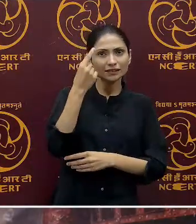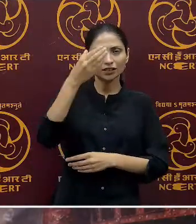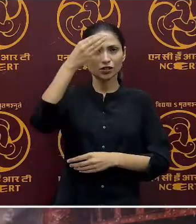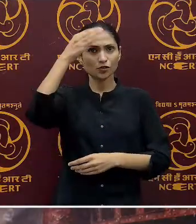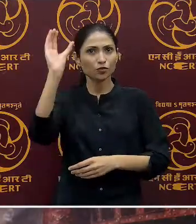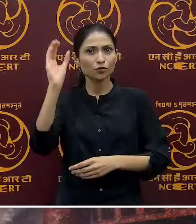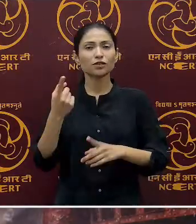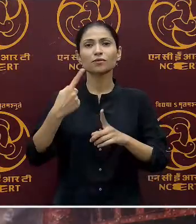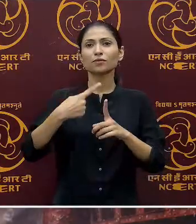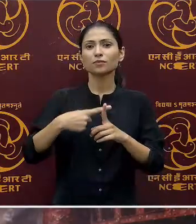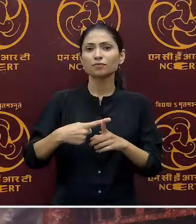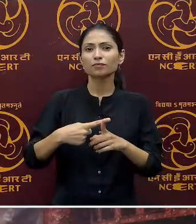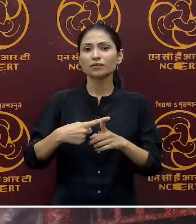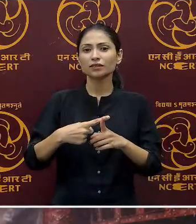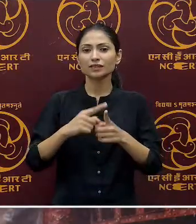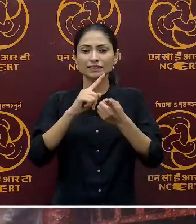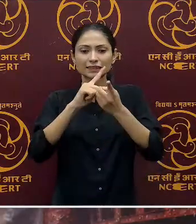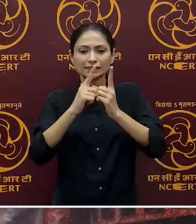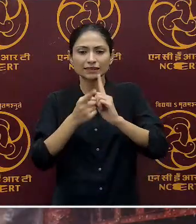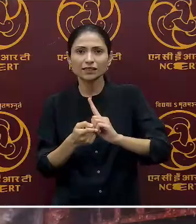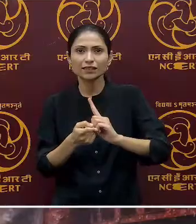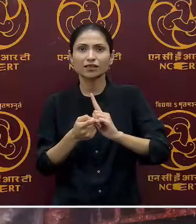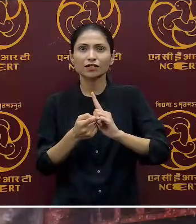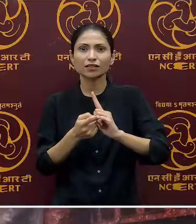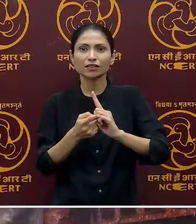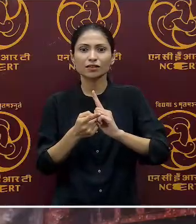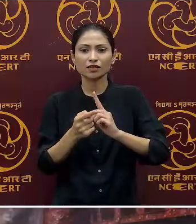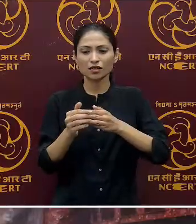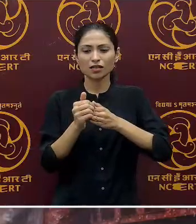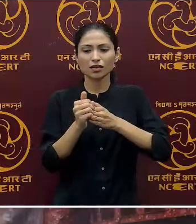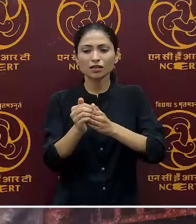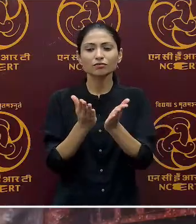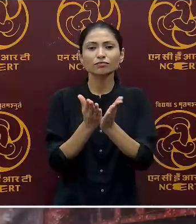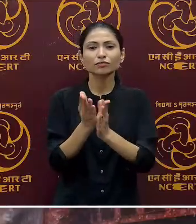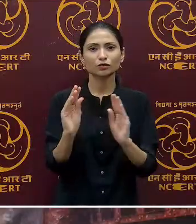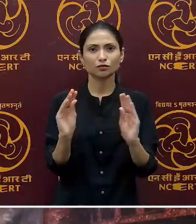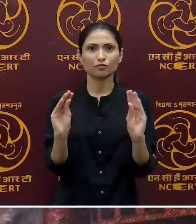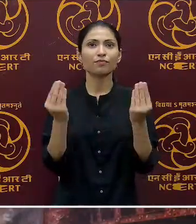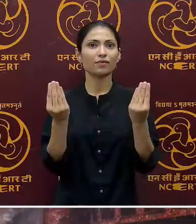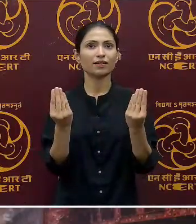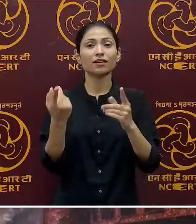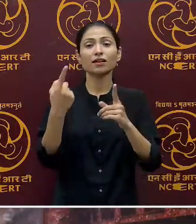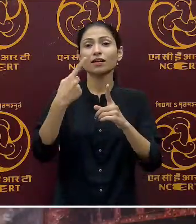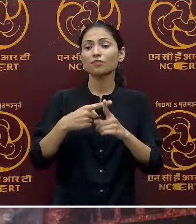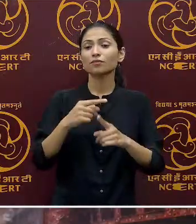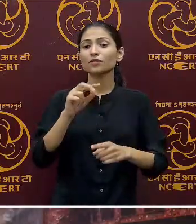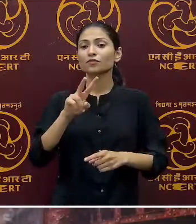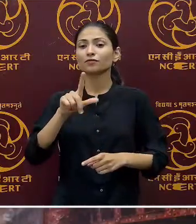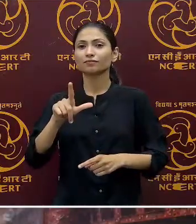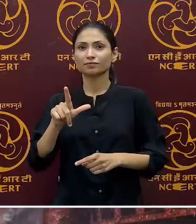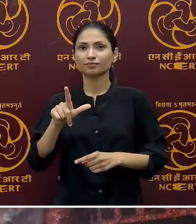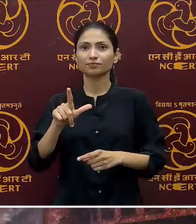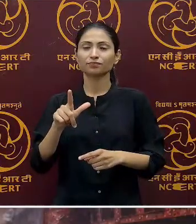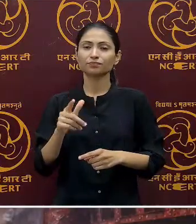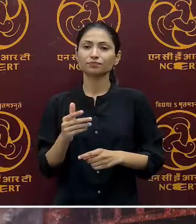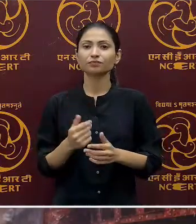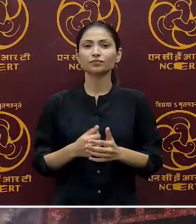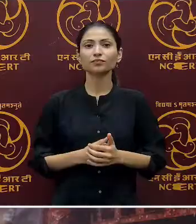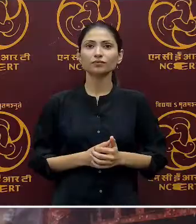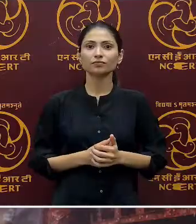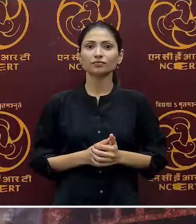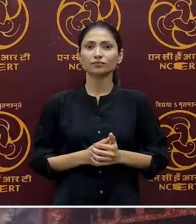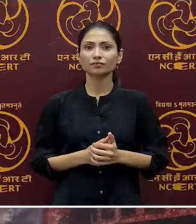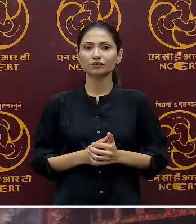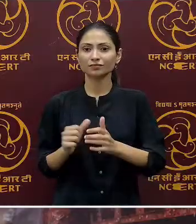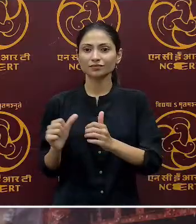or to that reaction in a more guided manner. And also virtual lab provide the replay or